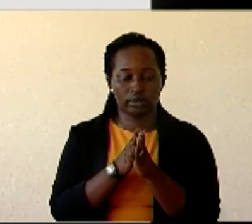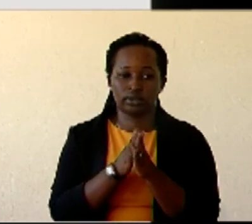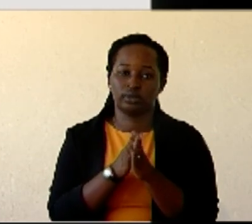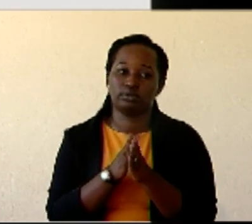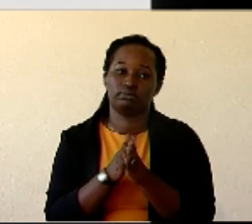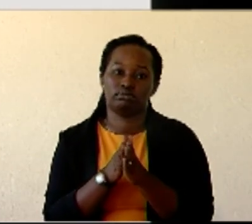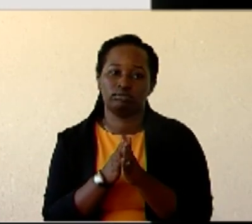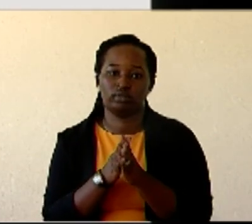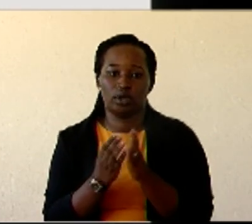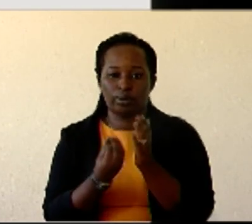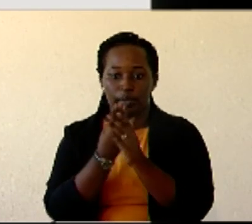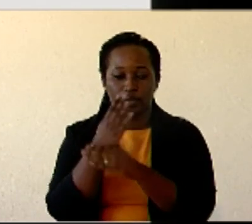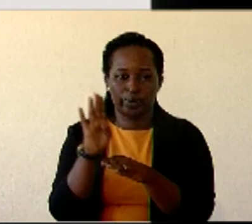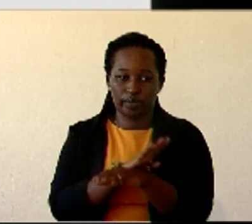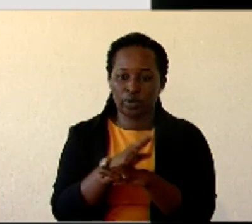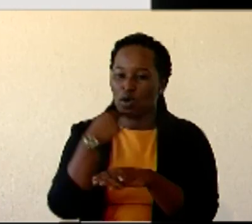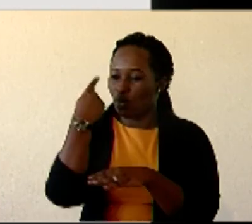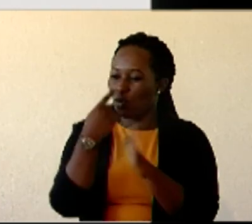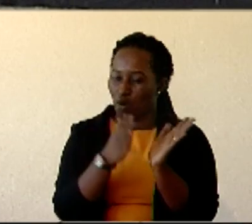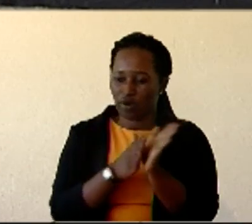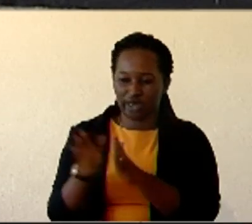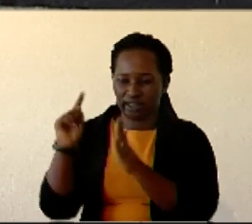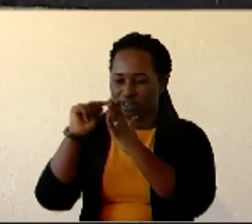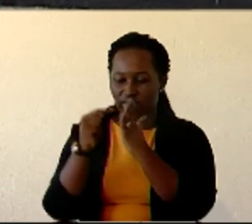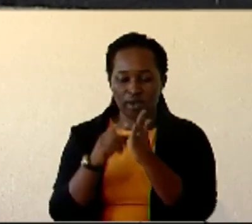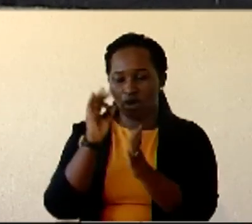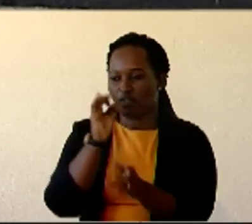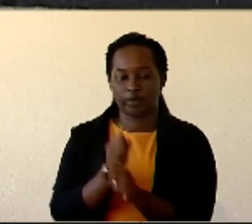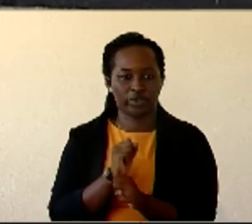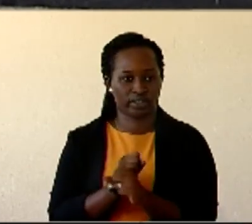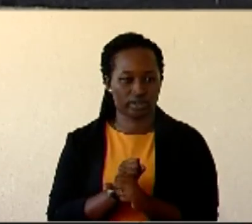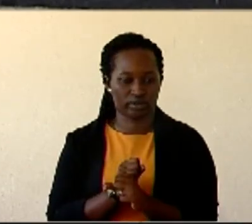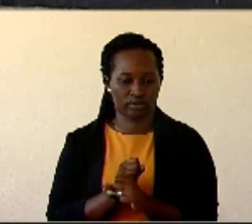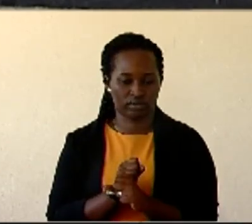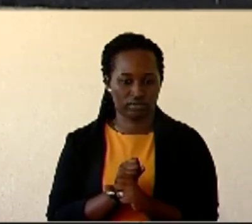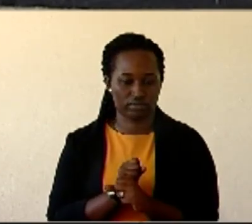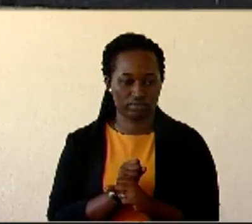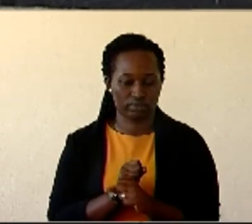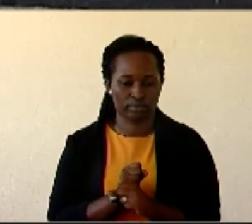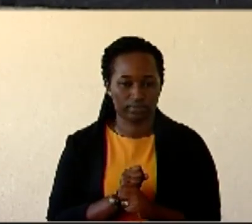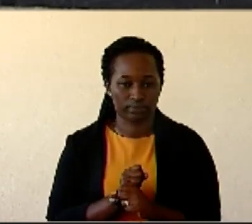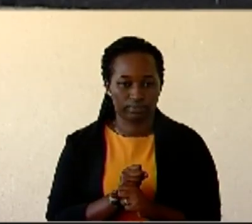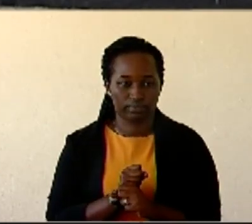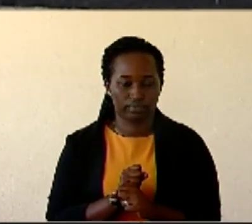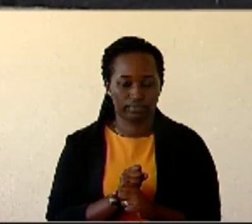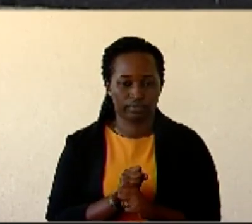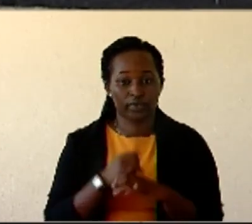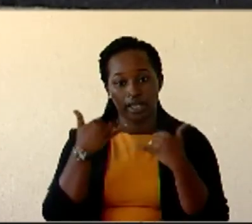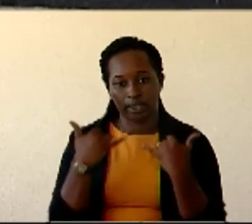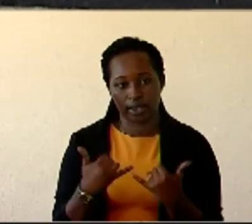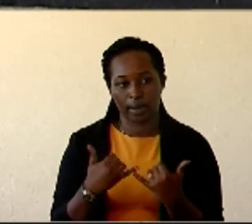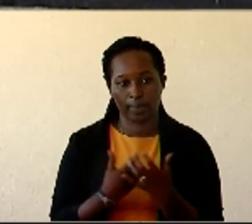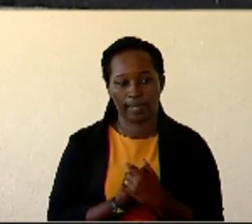entrepreneur. Who organizes all these factors of production? The 3 factors of production. So now,